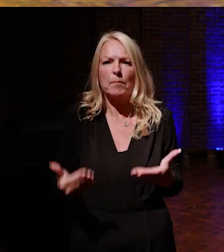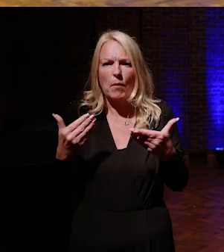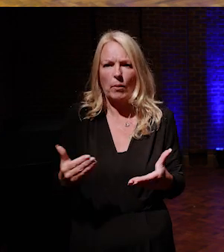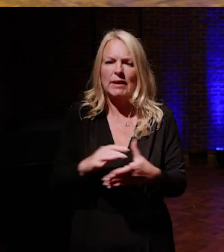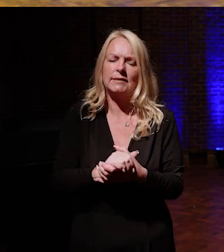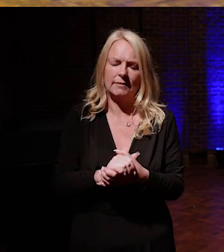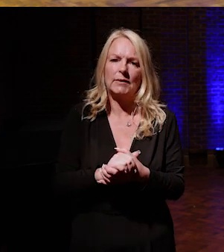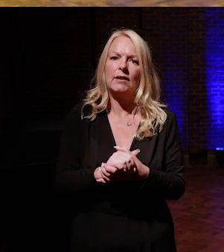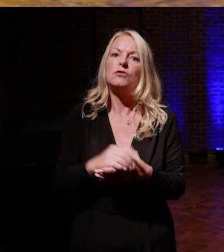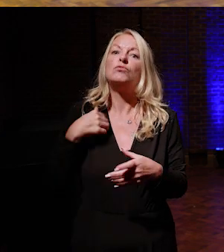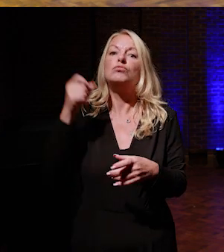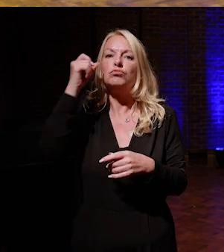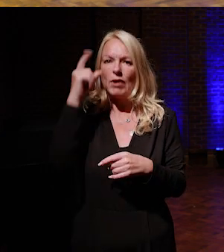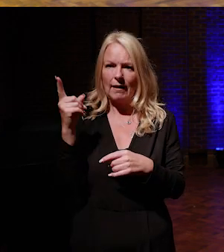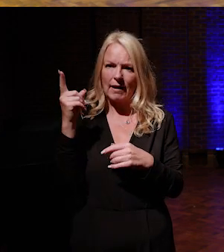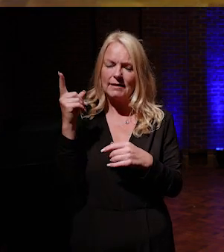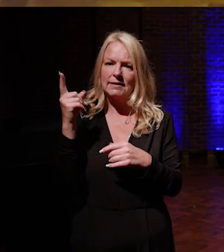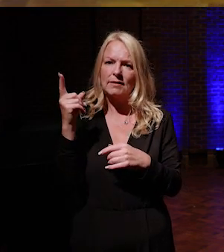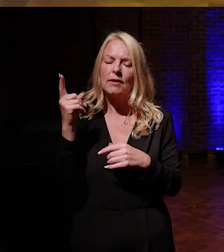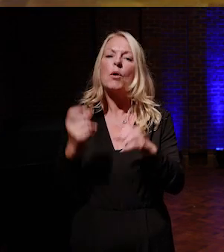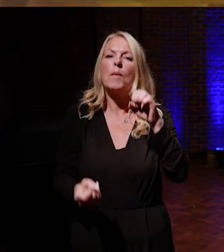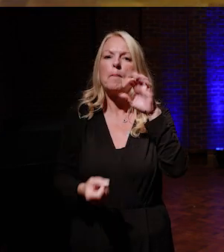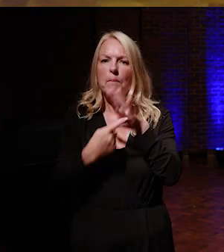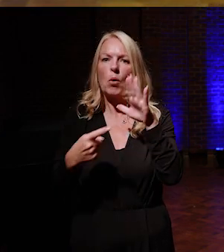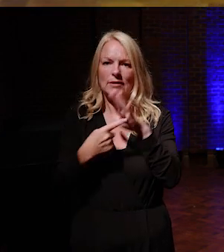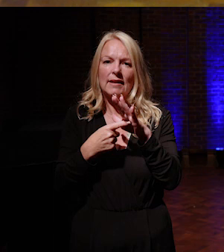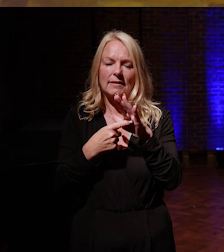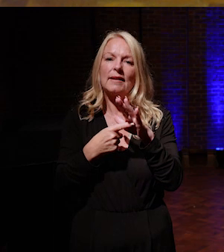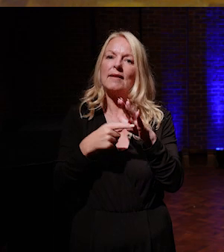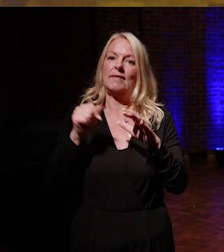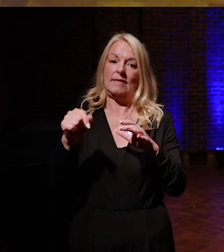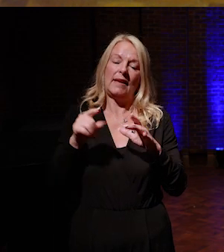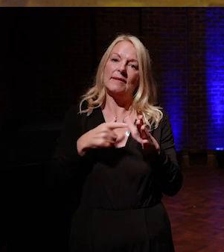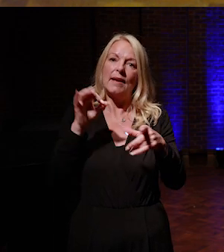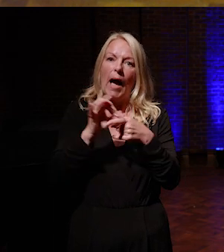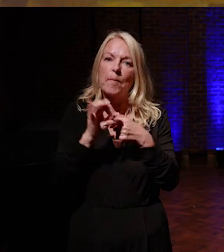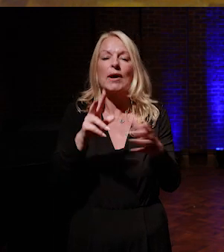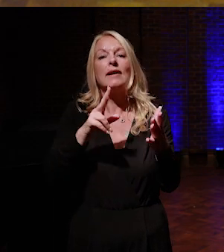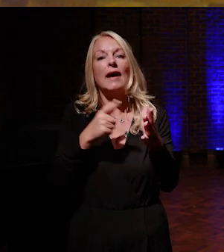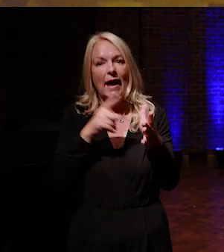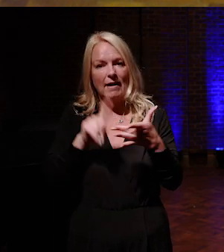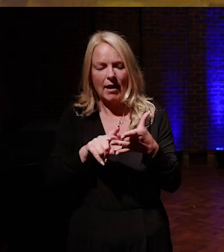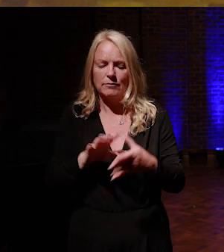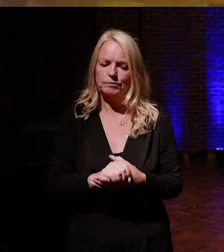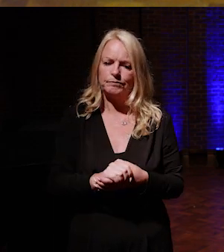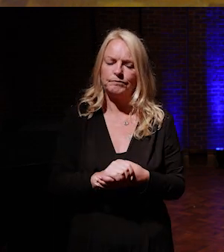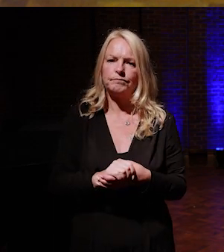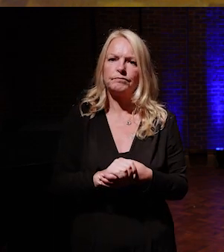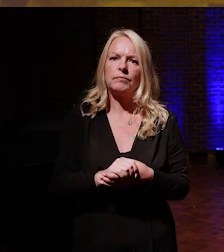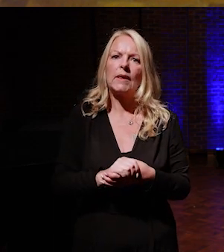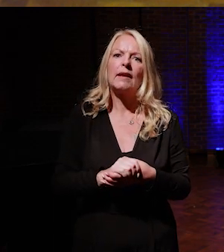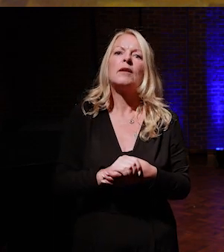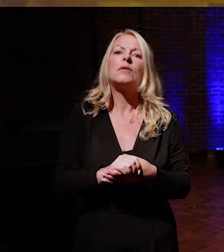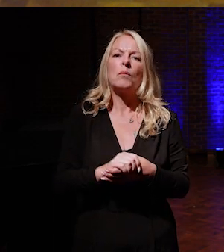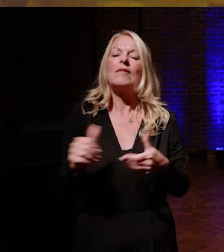us to realize that the importance of LiDAR data and of AI. So when I